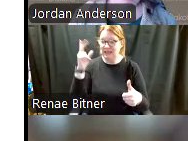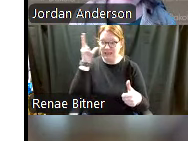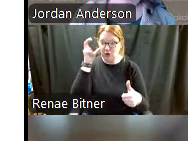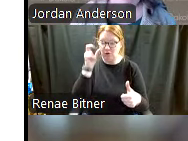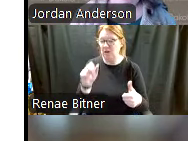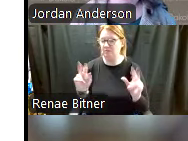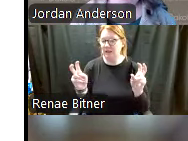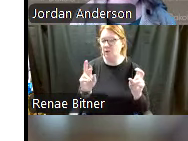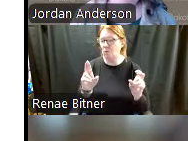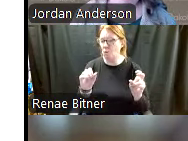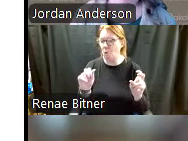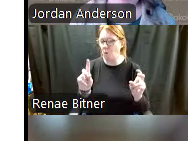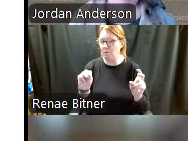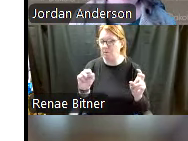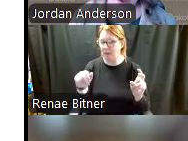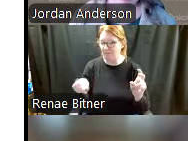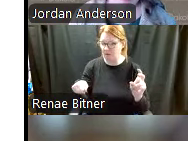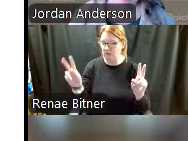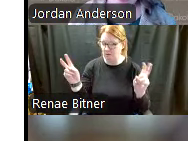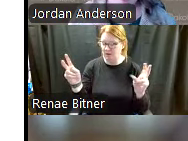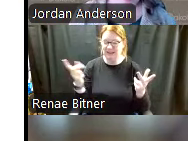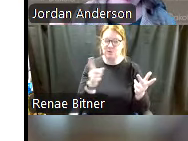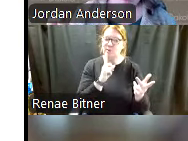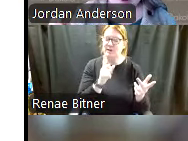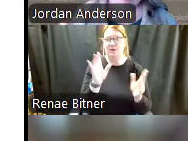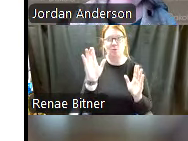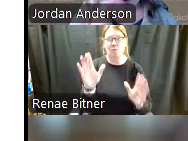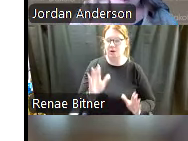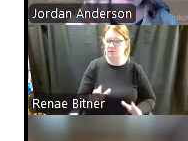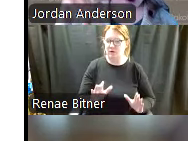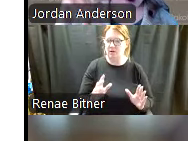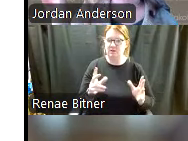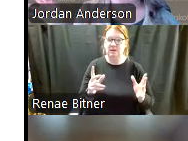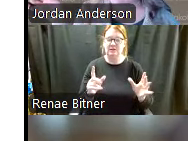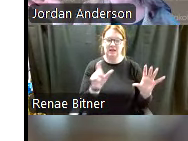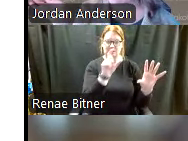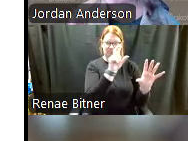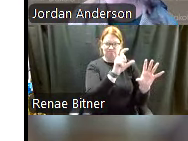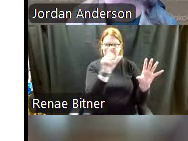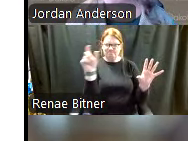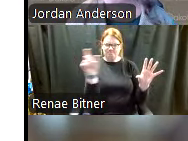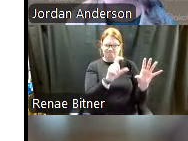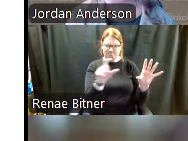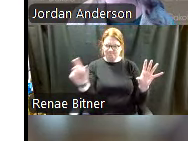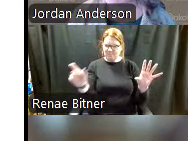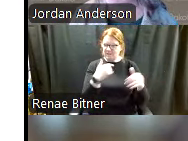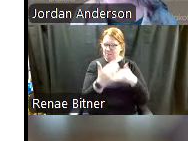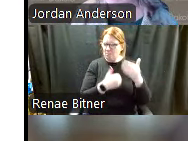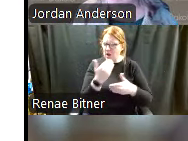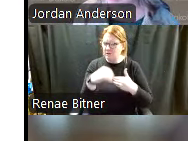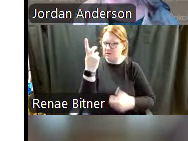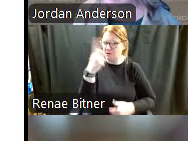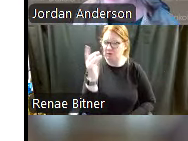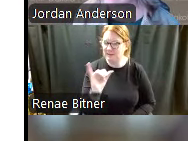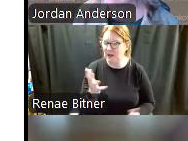it just kind of gives a beautiful roadmap for families in what that the whole process looks like. And then the next